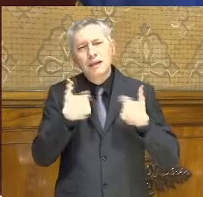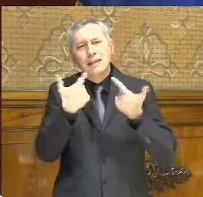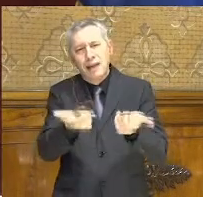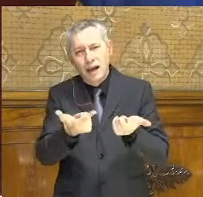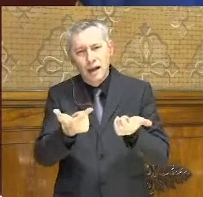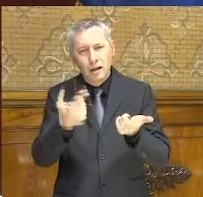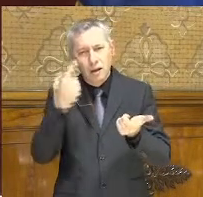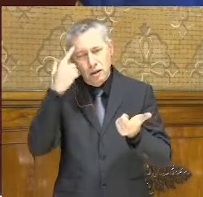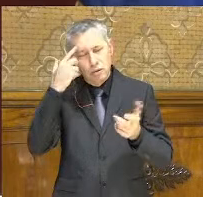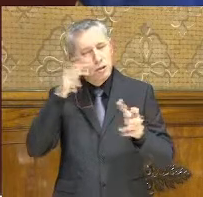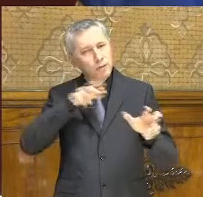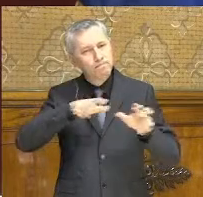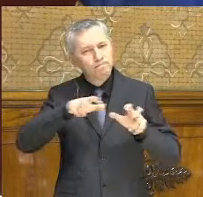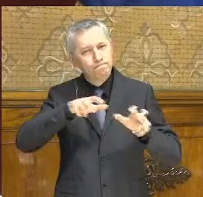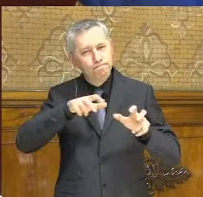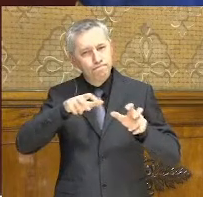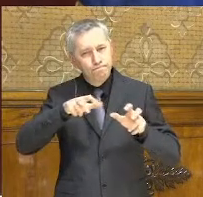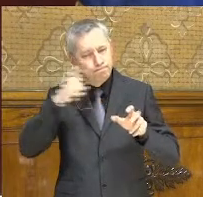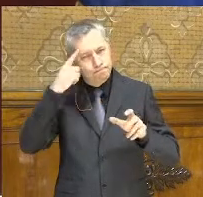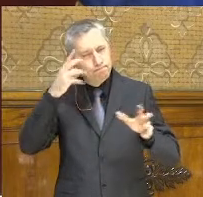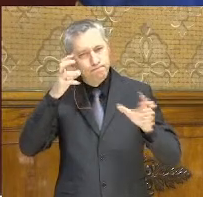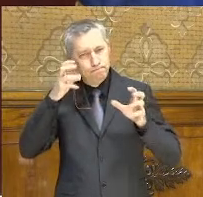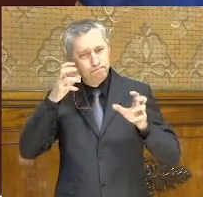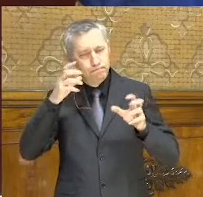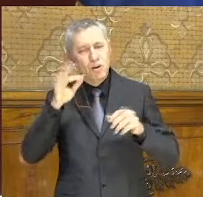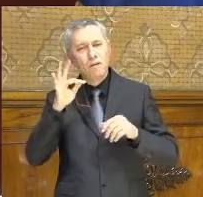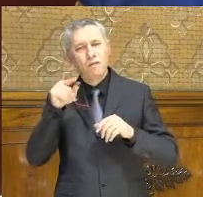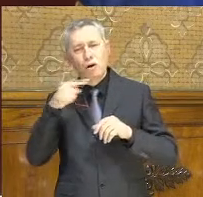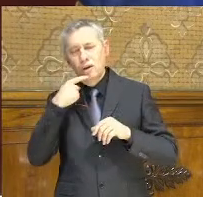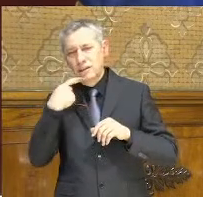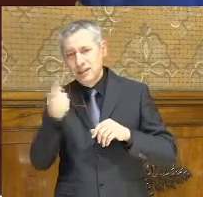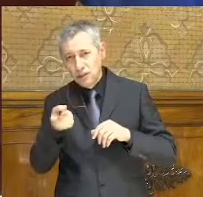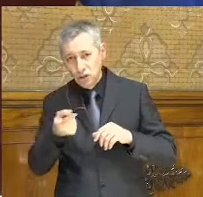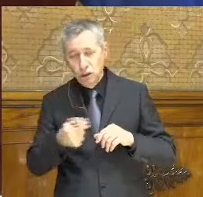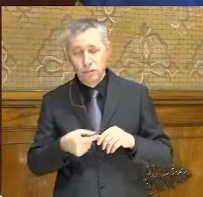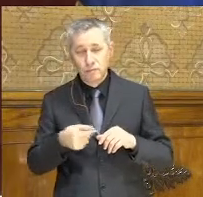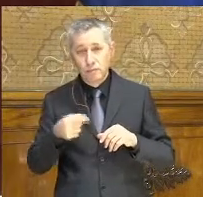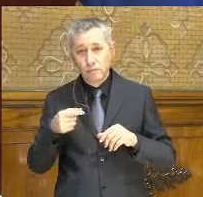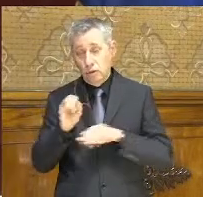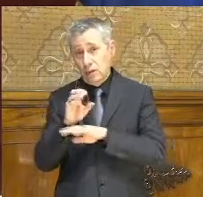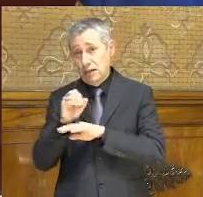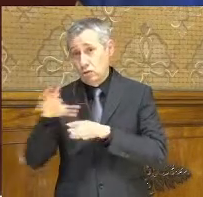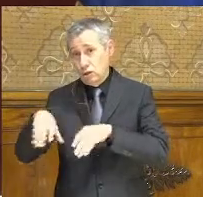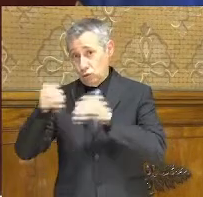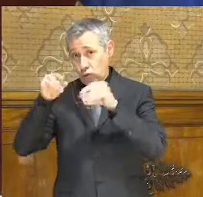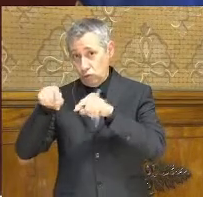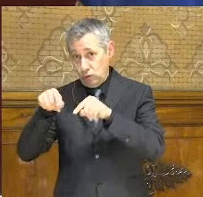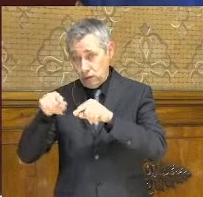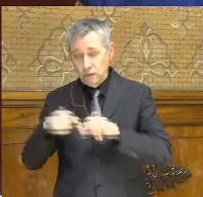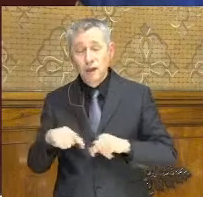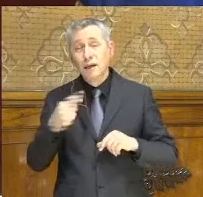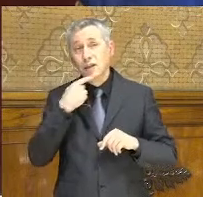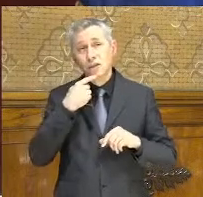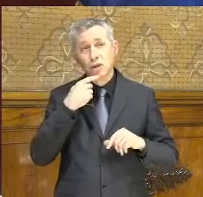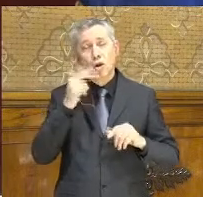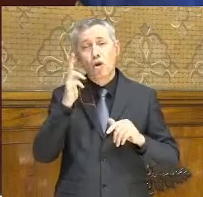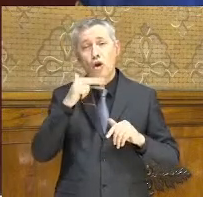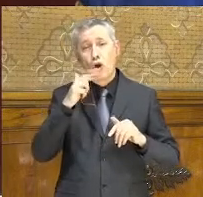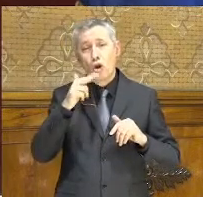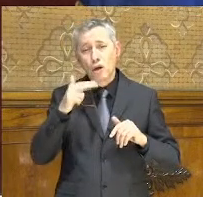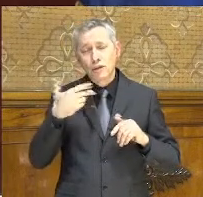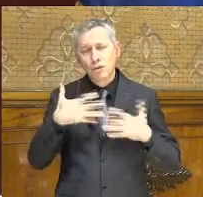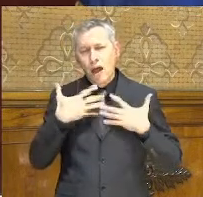neurosis. The affective coloring, Freud's phrase, of a traumatic